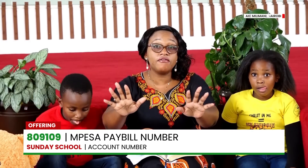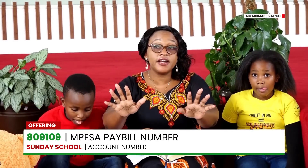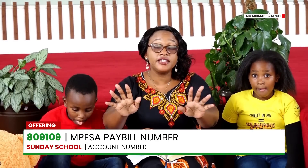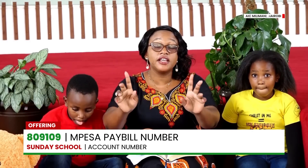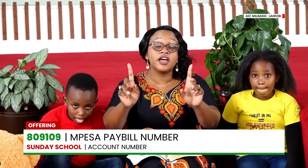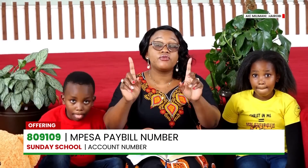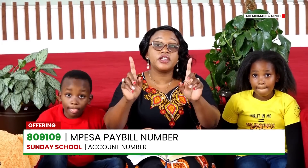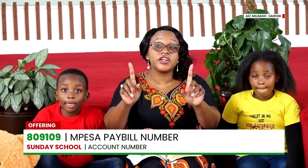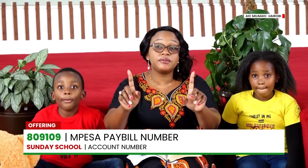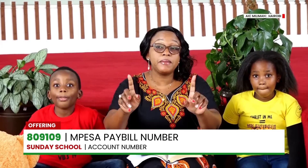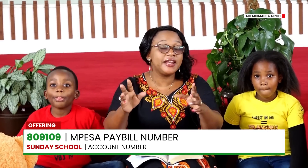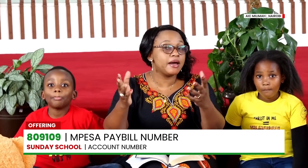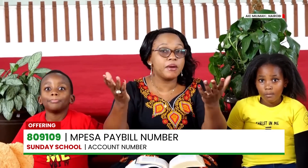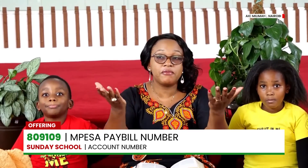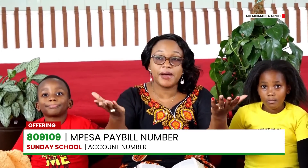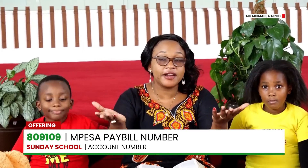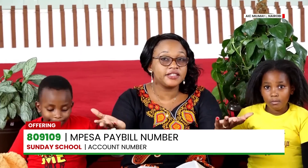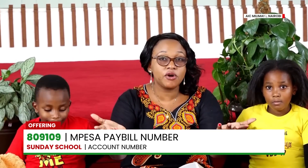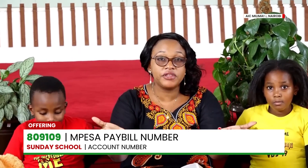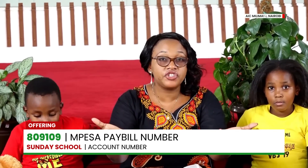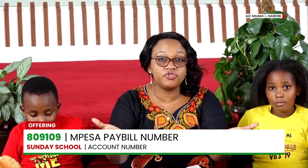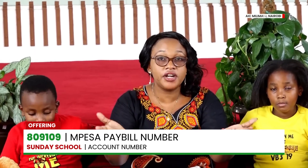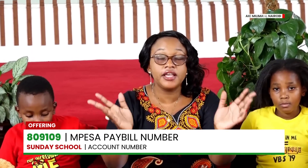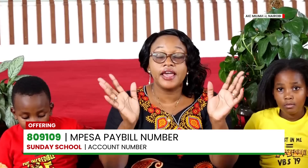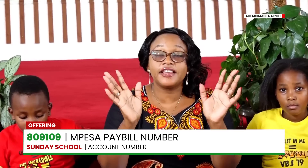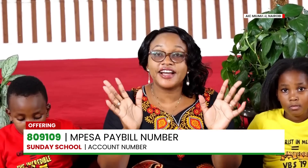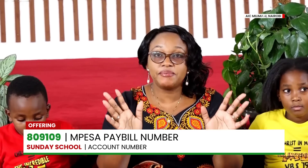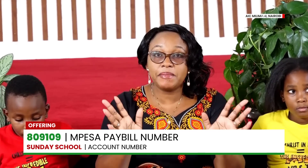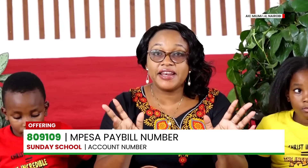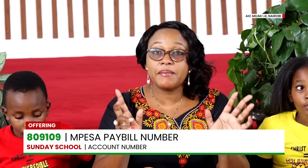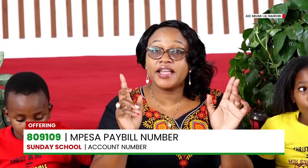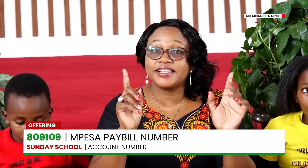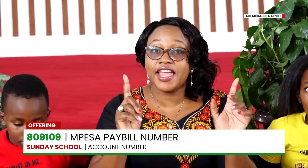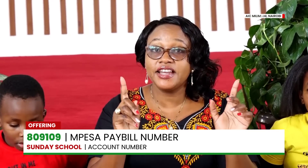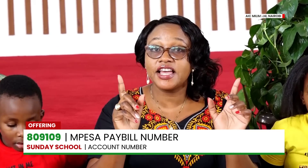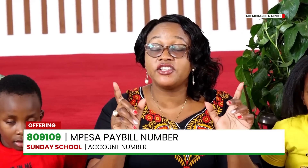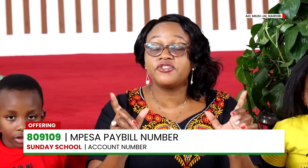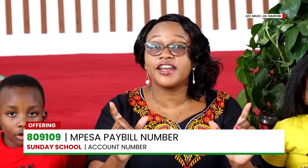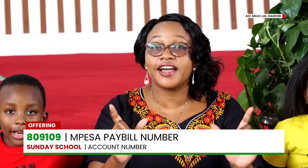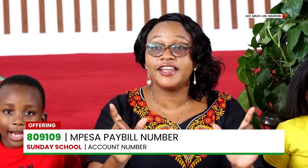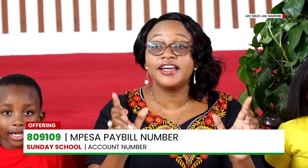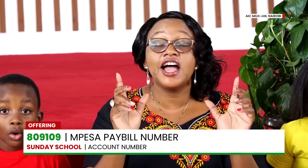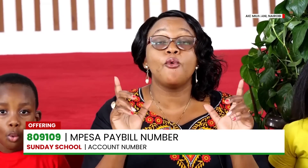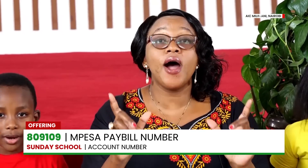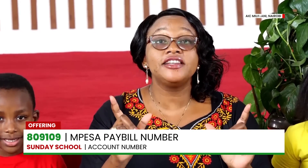our offerings through the church pay bill number. Parents, help the children. The church pay bill number is